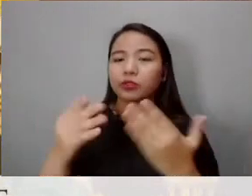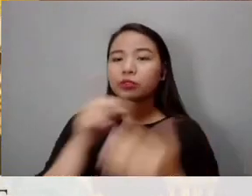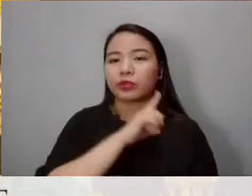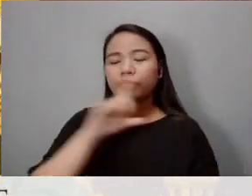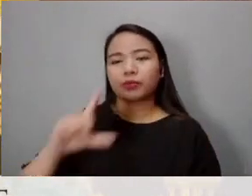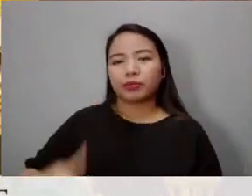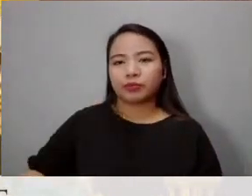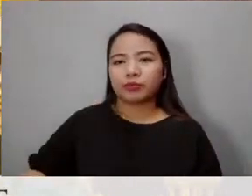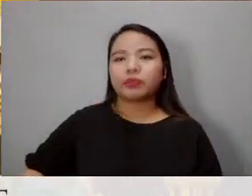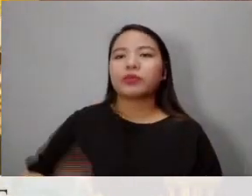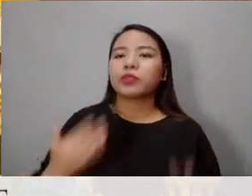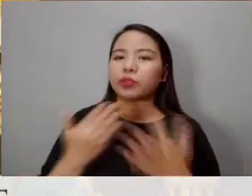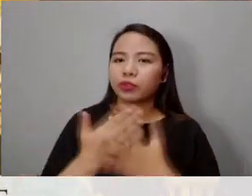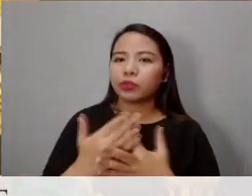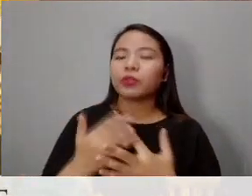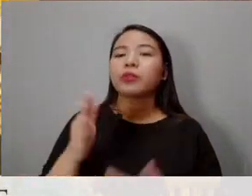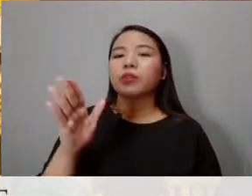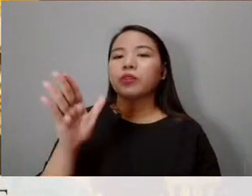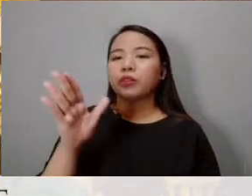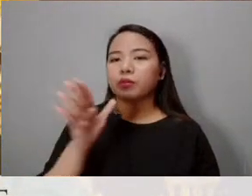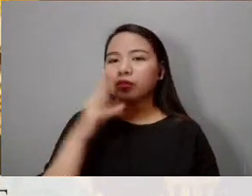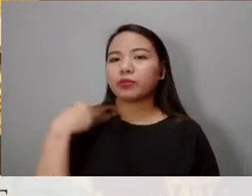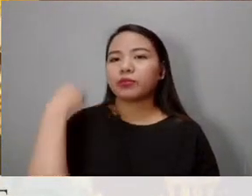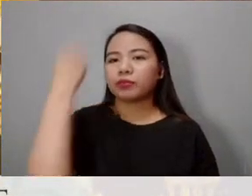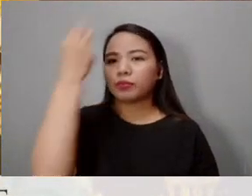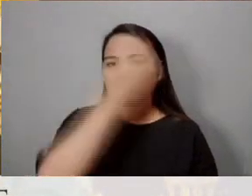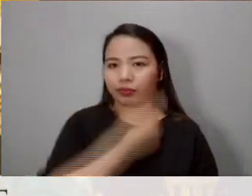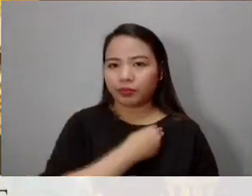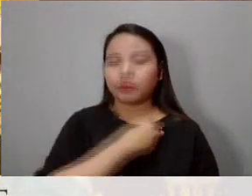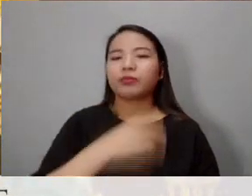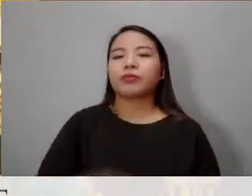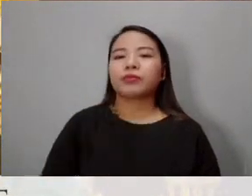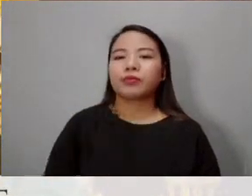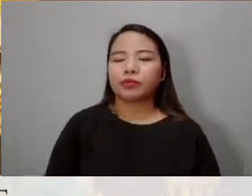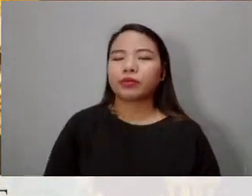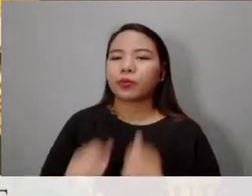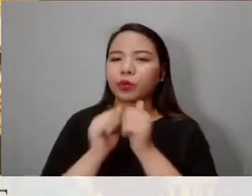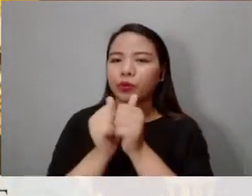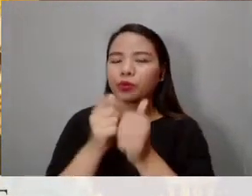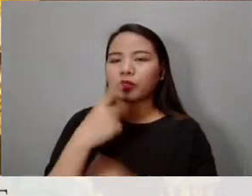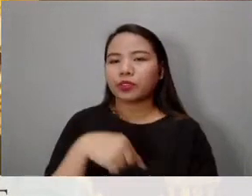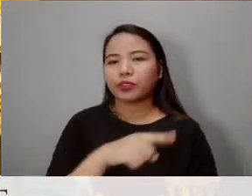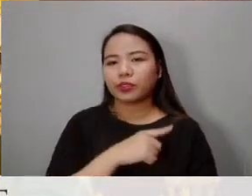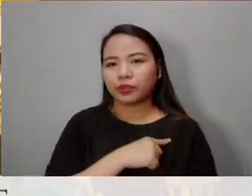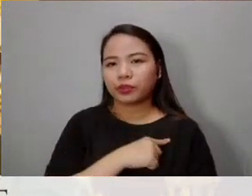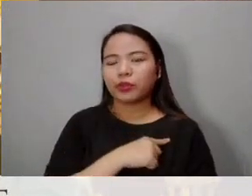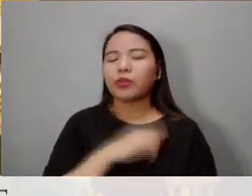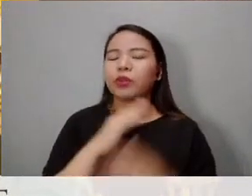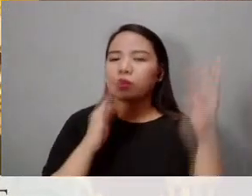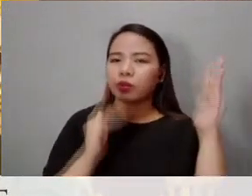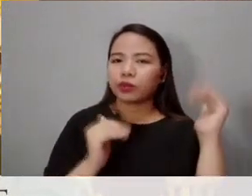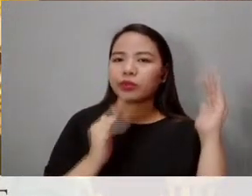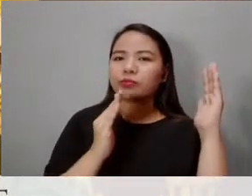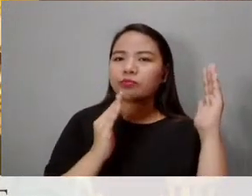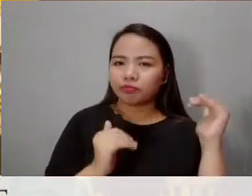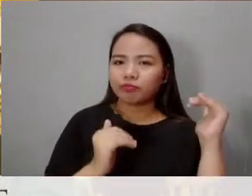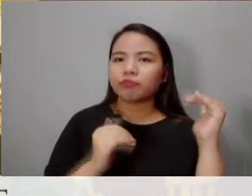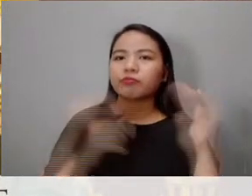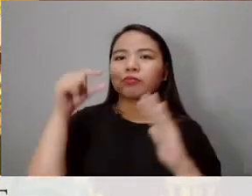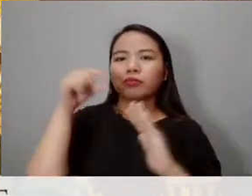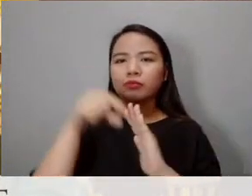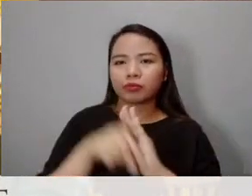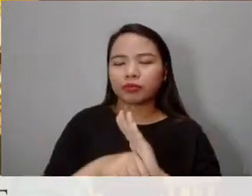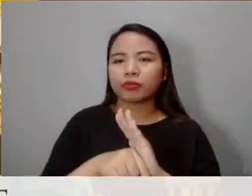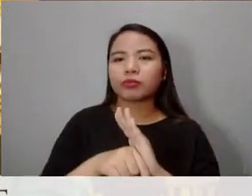Mother Mary, who never fails to be with us. And we hope for a deeper faith as